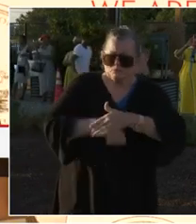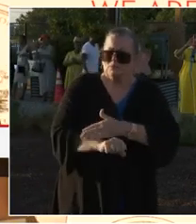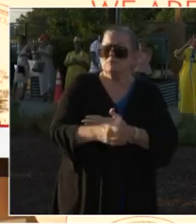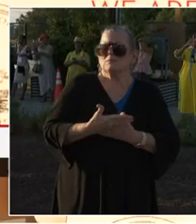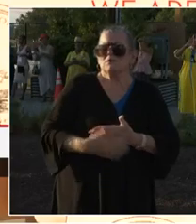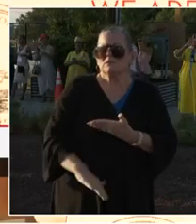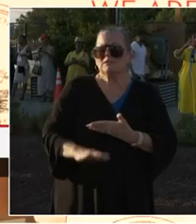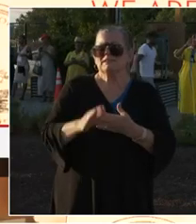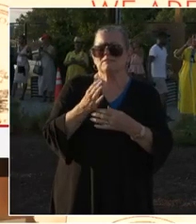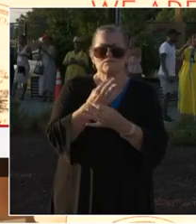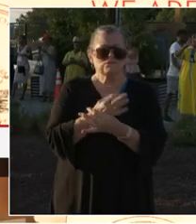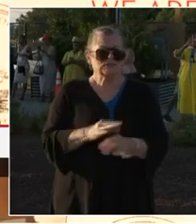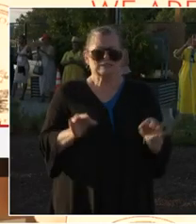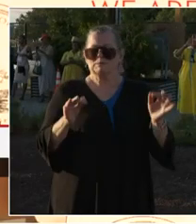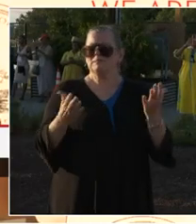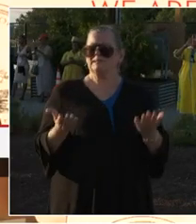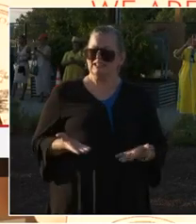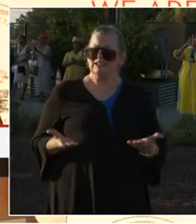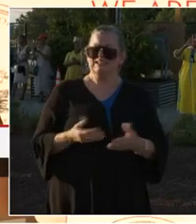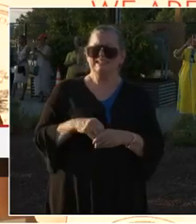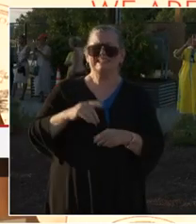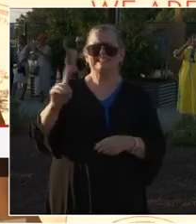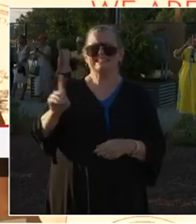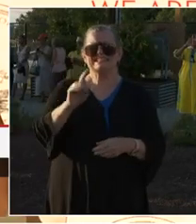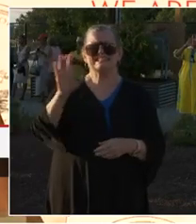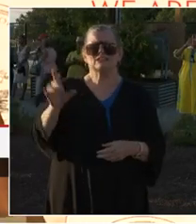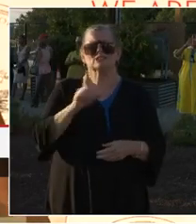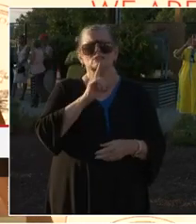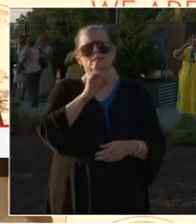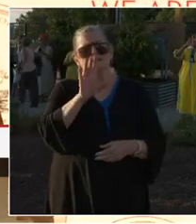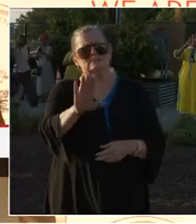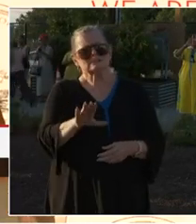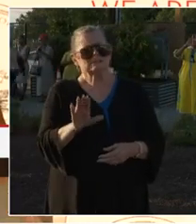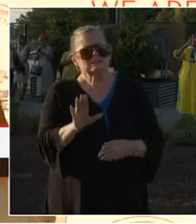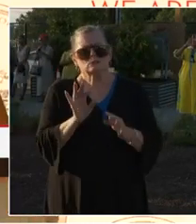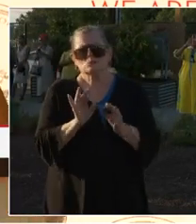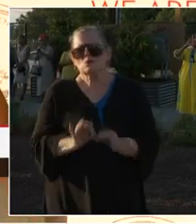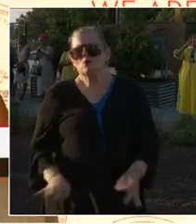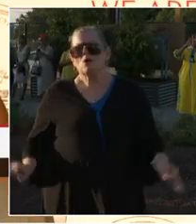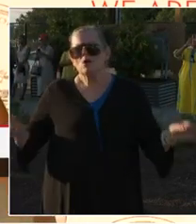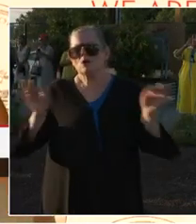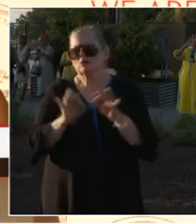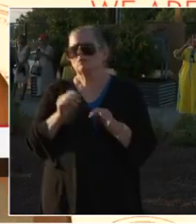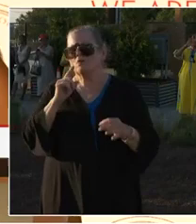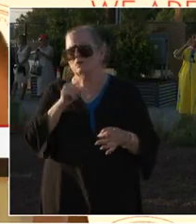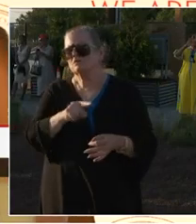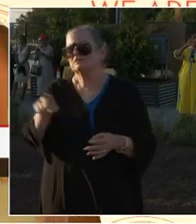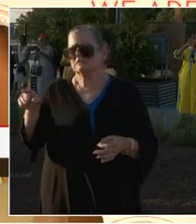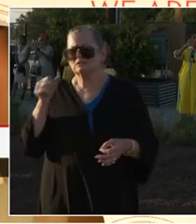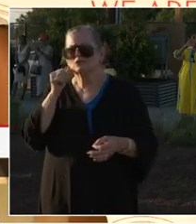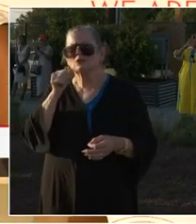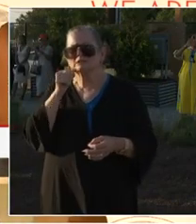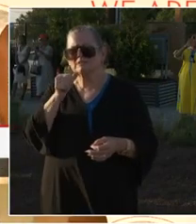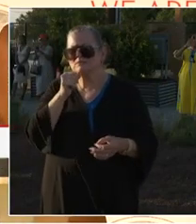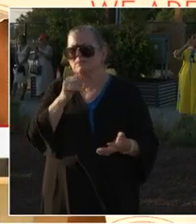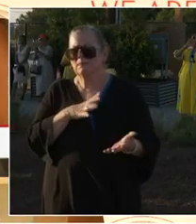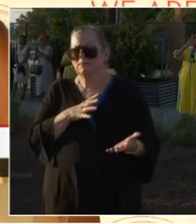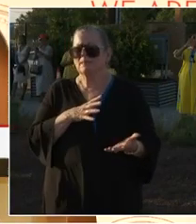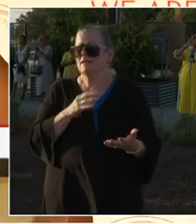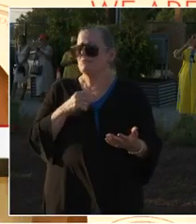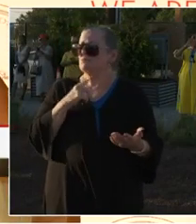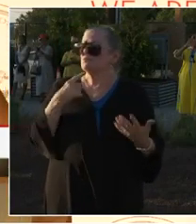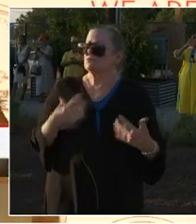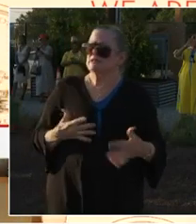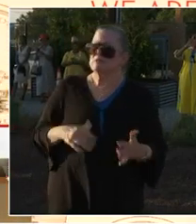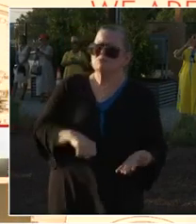of Columbia, is so important for women and girls in our city. I'm very proud that in a couple of years,